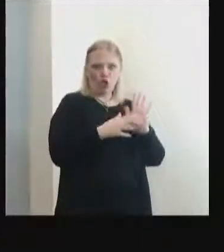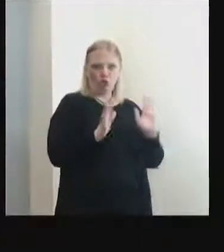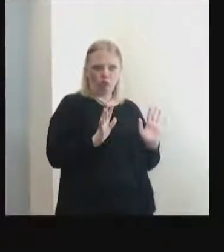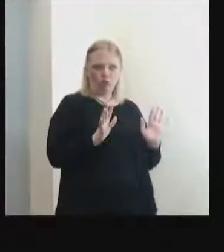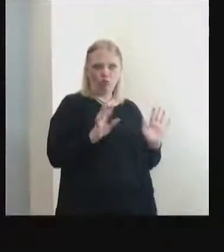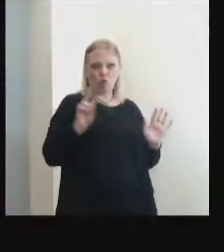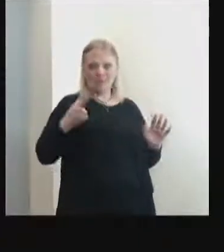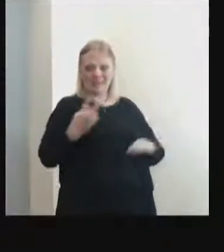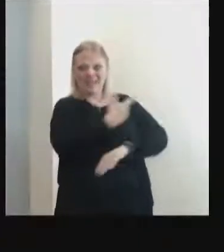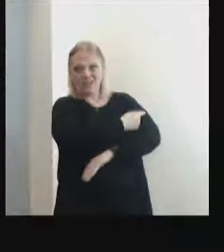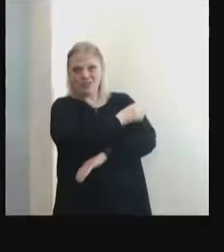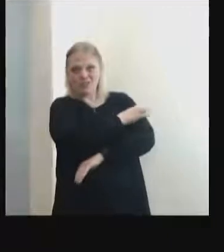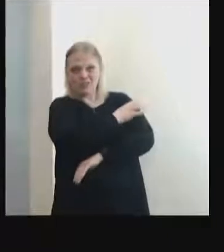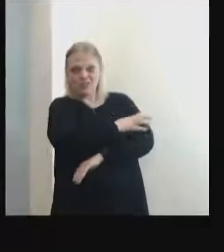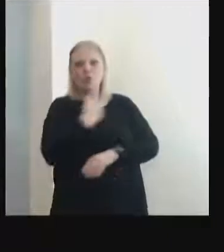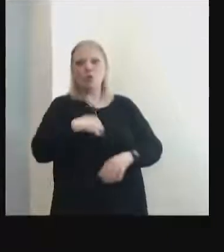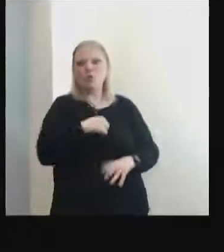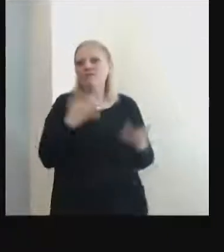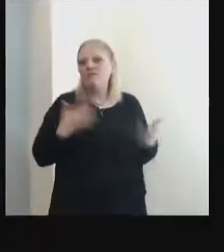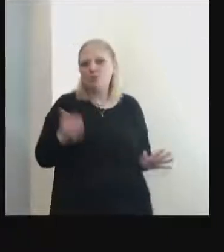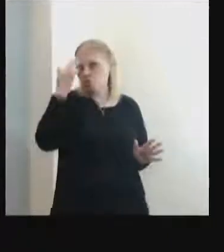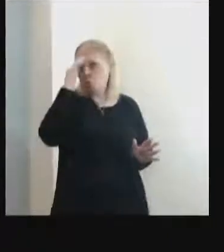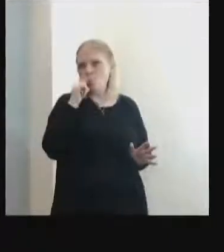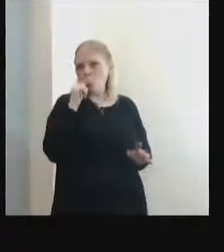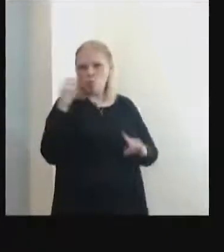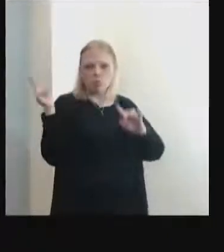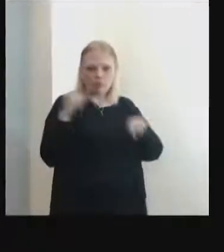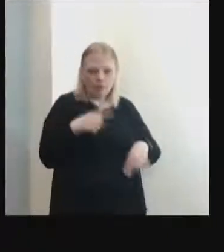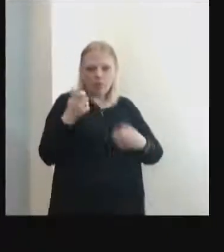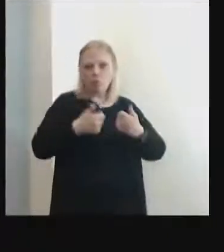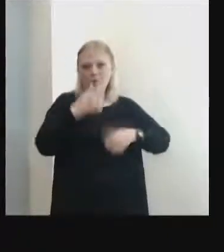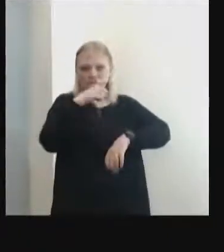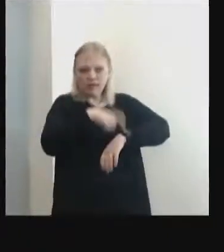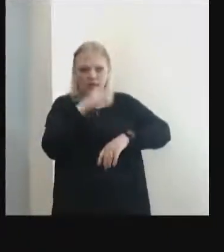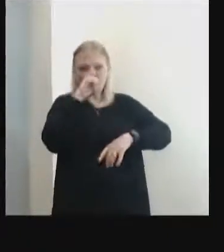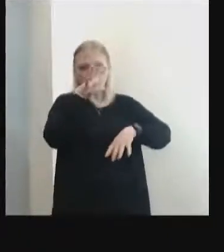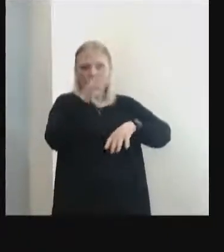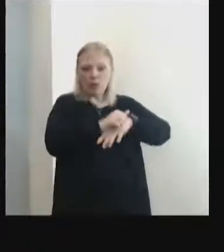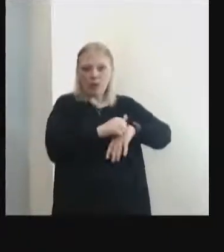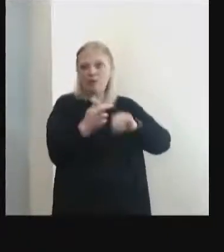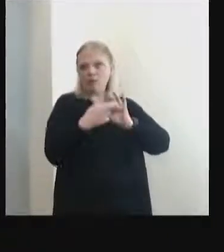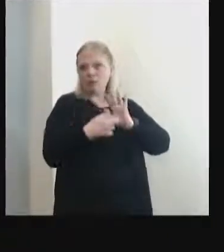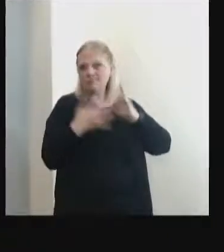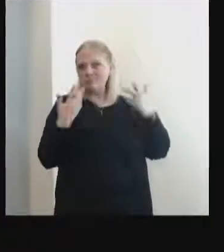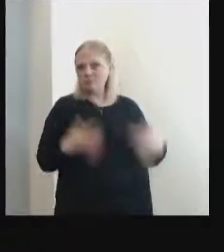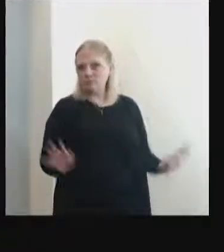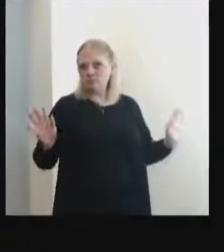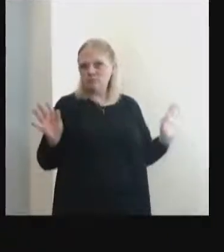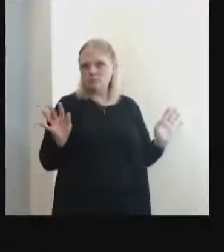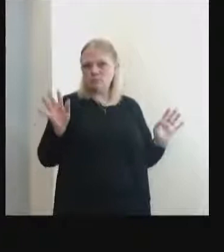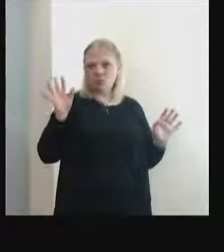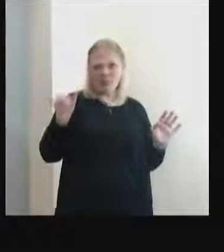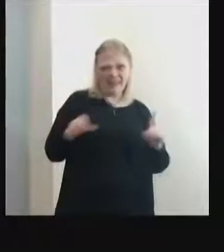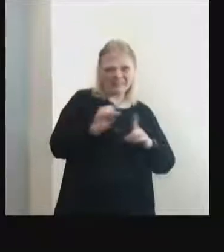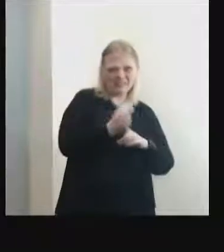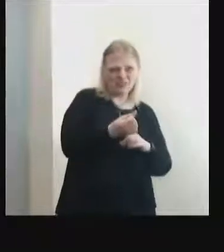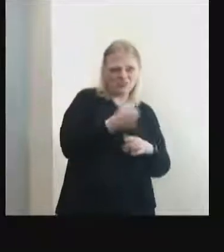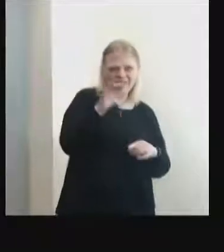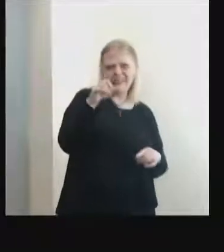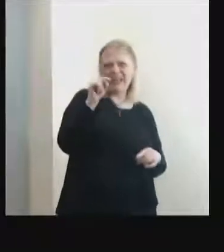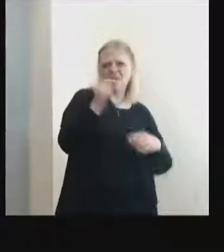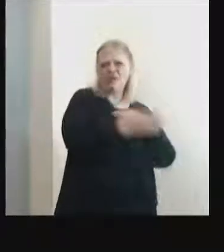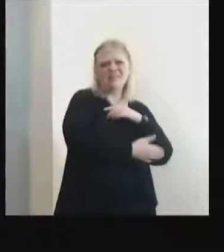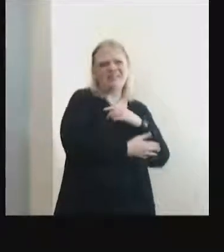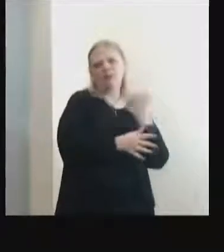second dose clinic, we know who's coming in and at what time because they've already pre-registered. So the situation you say, if it's Cat County, then